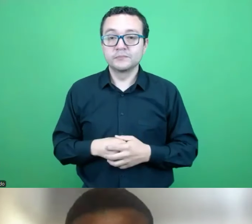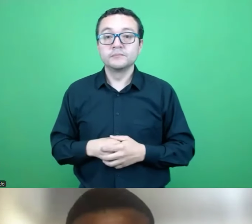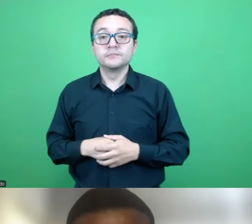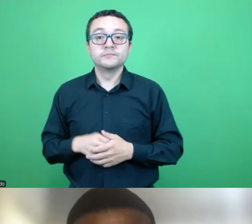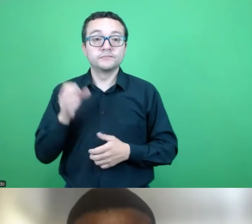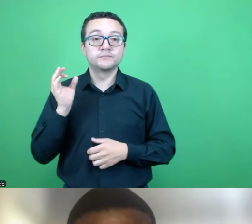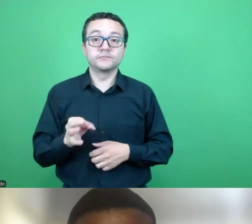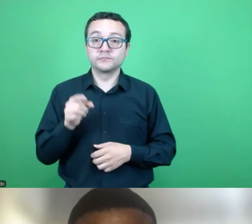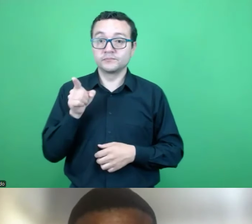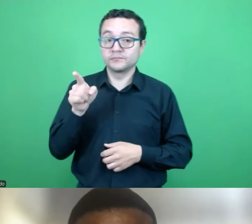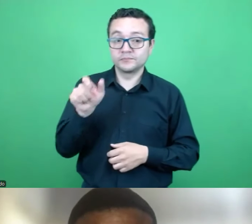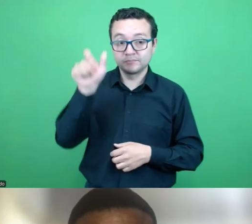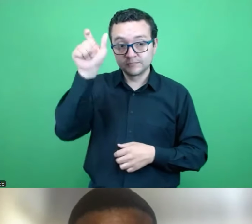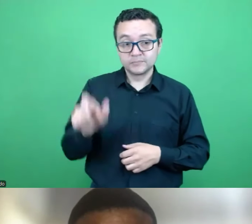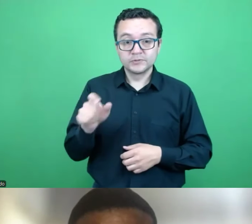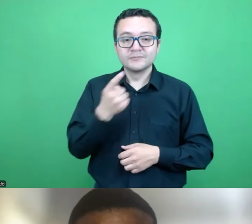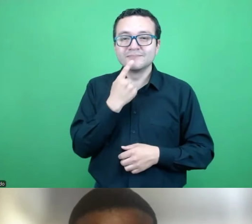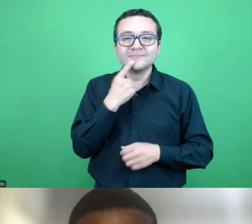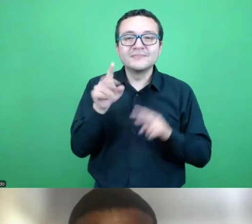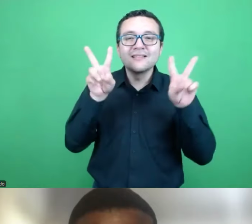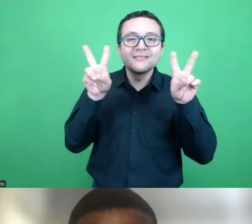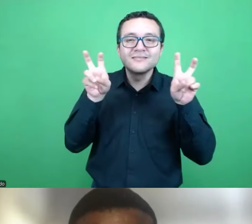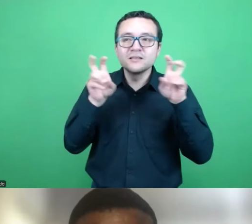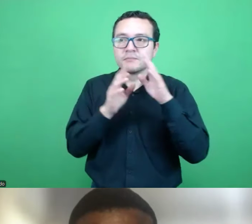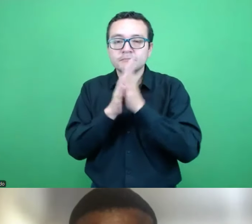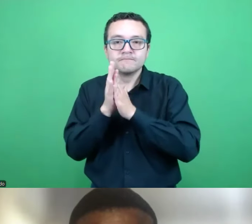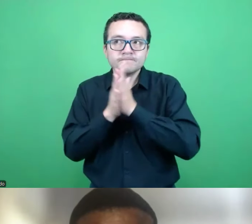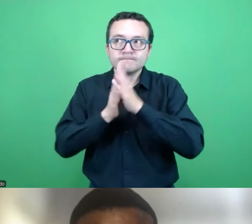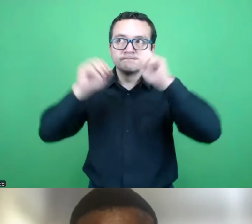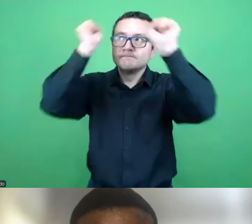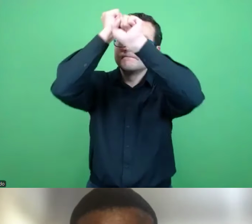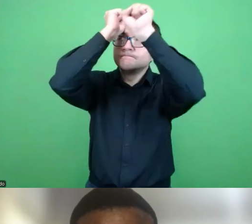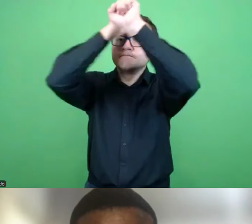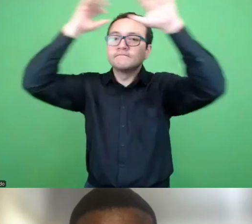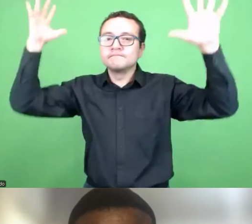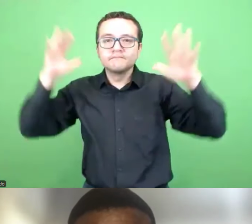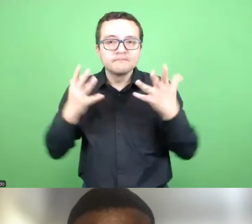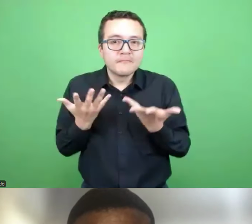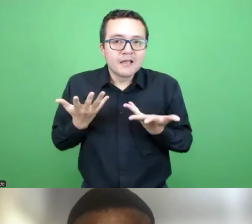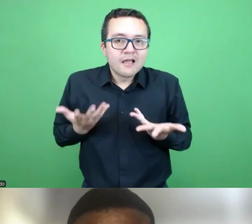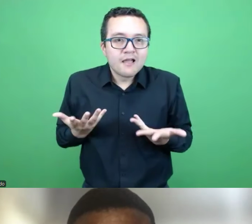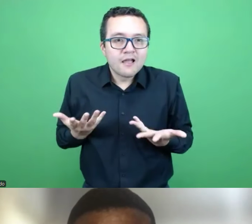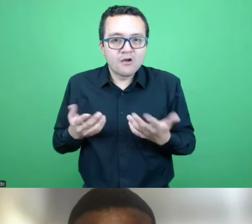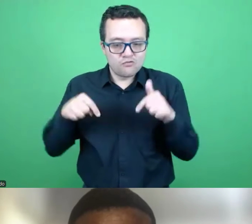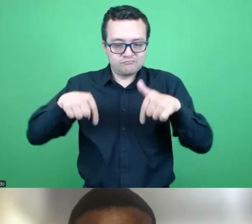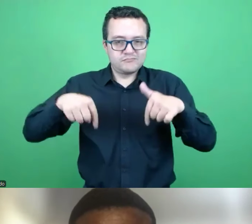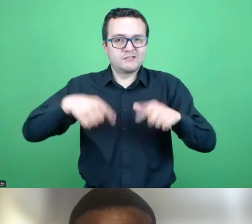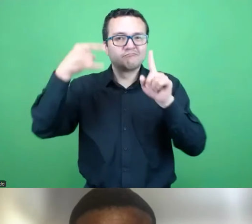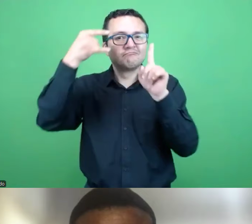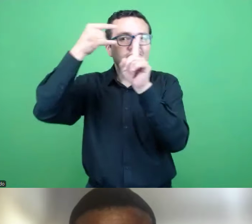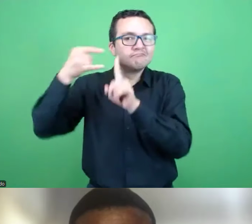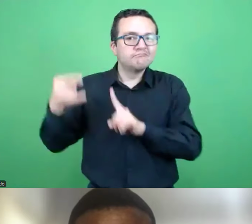disabilities and look at what their priorities would be when it came